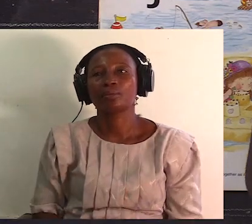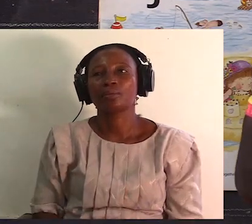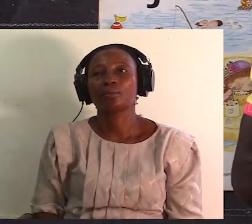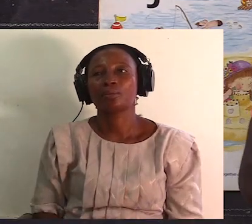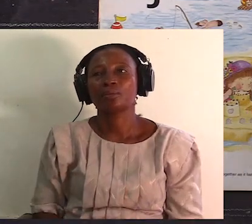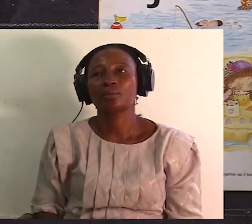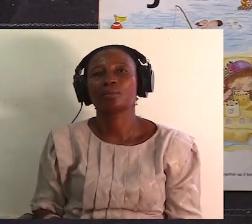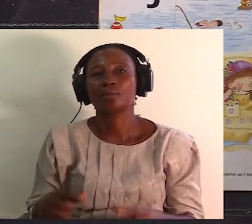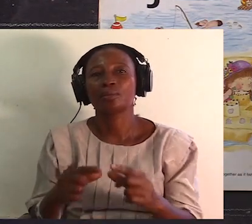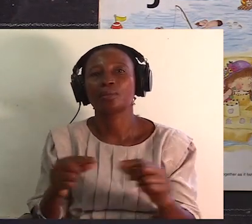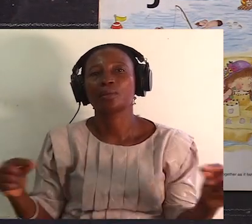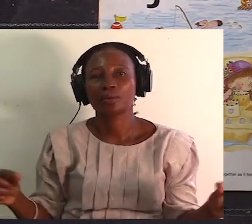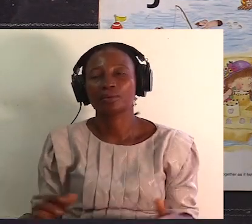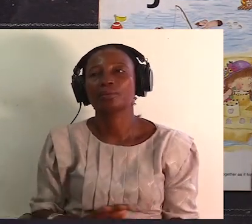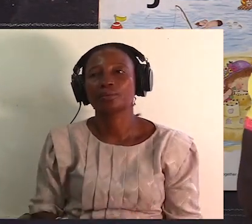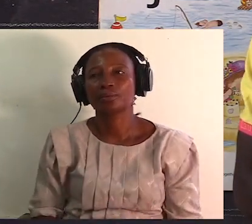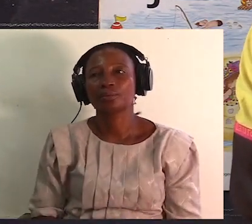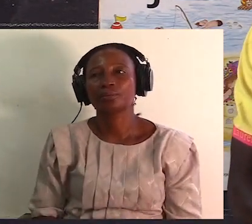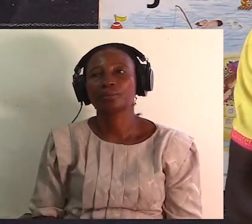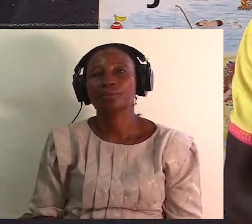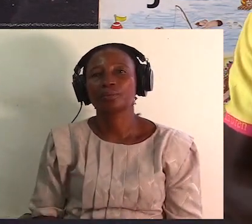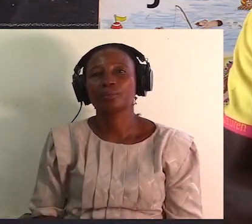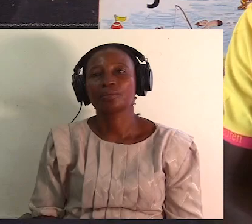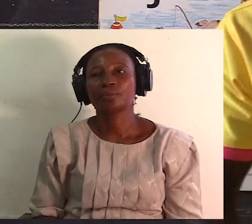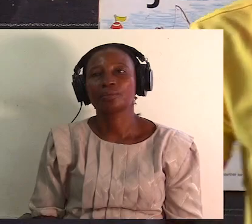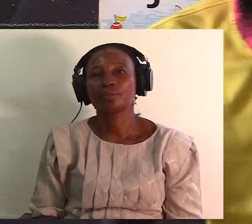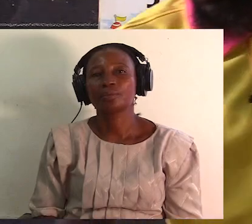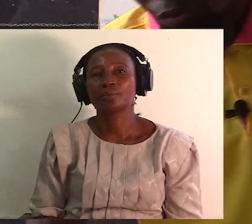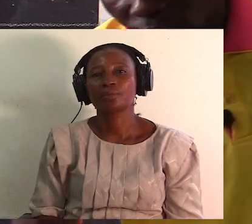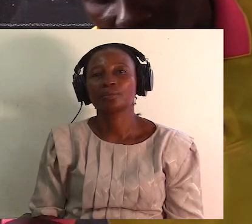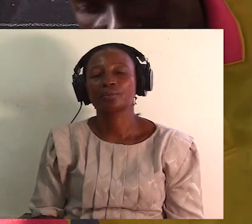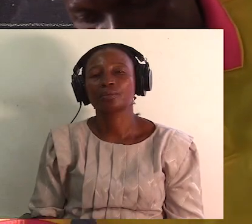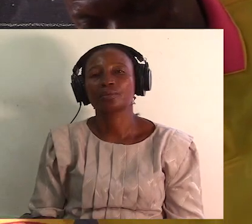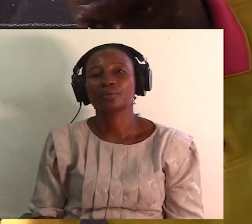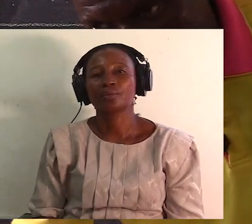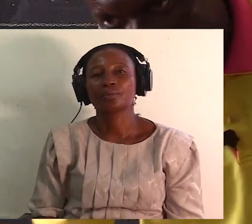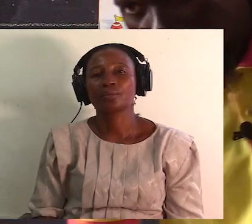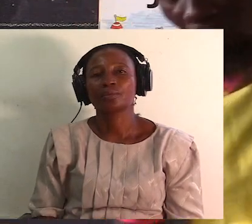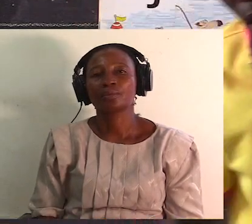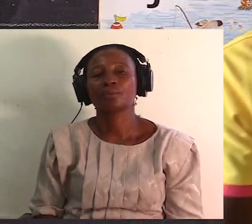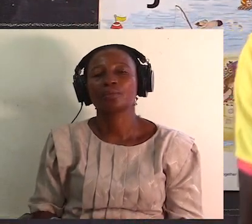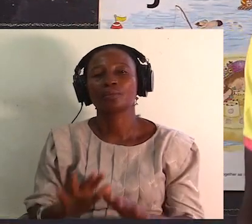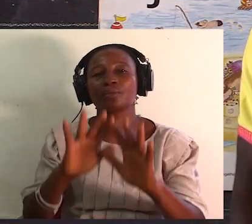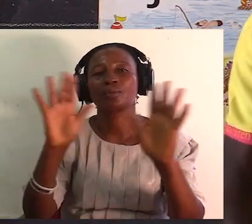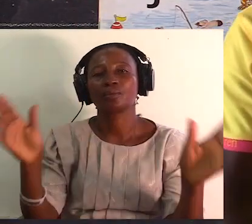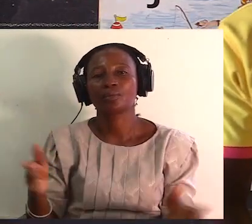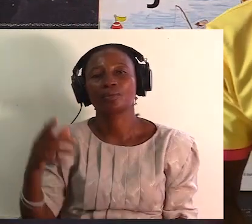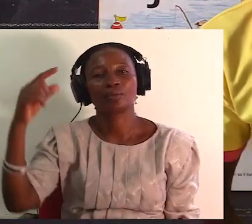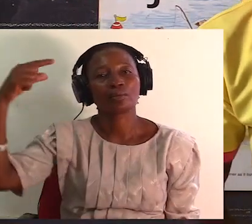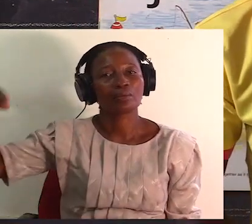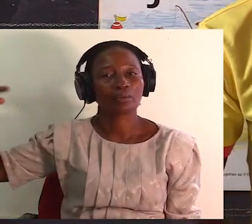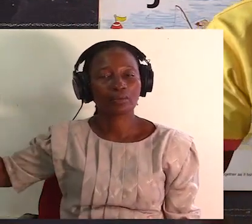the sound f. Good. Now, with all the